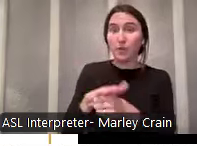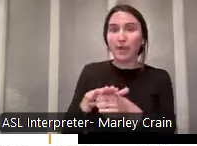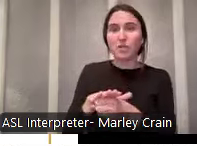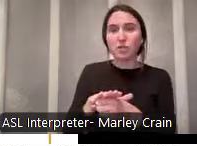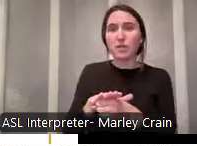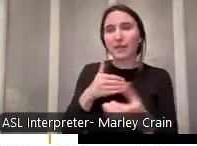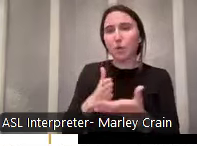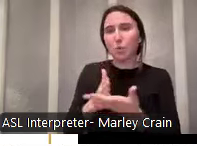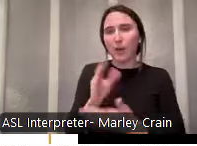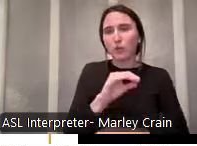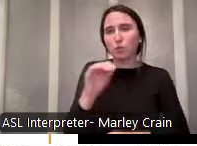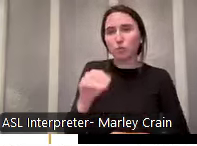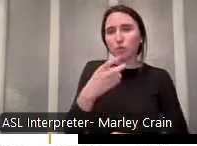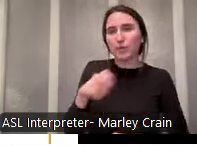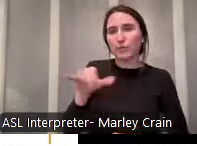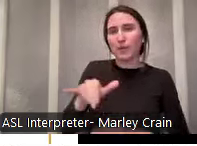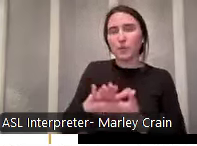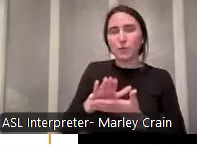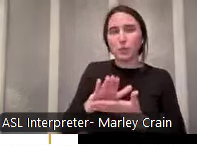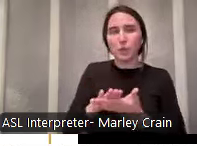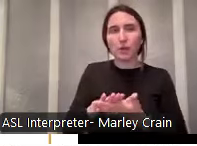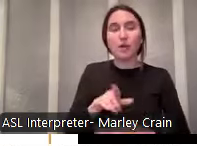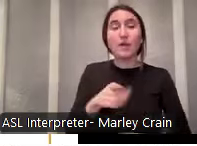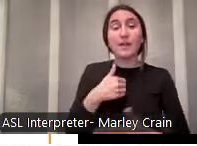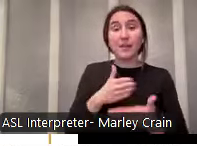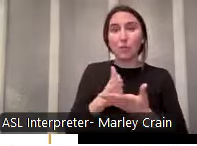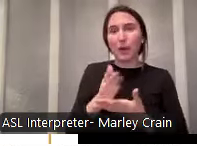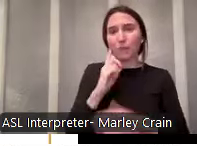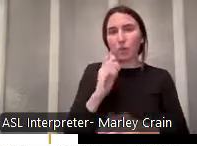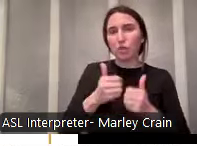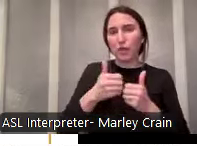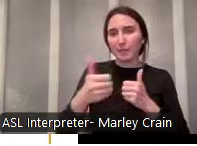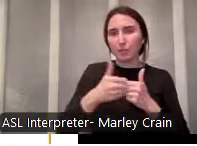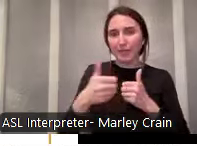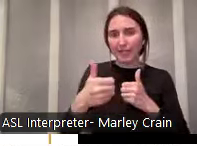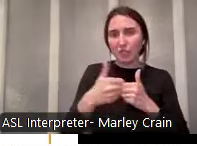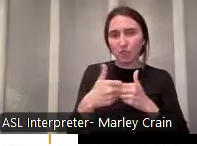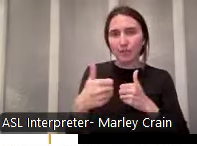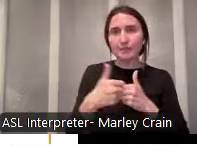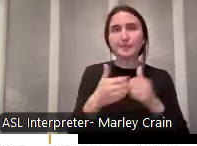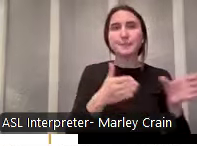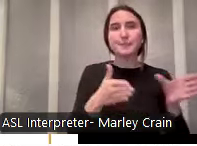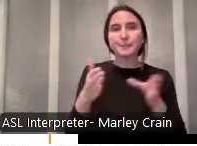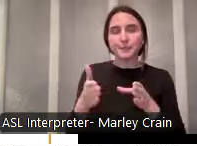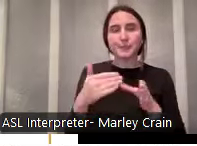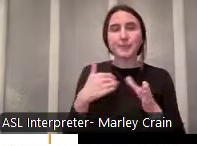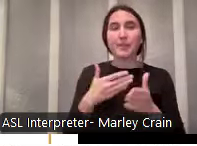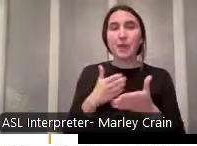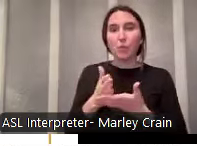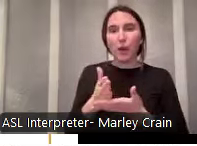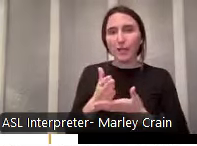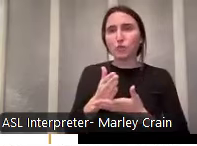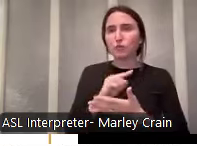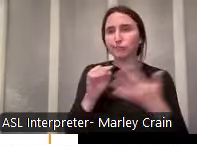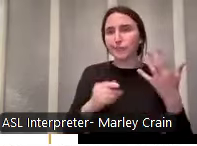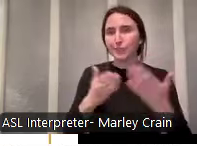They have a right to transportation. They do have a right to some services, students in temporary housing services. And finally, there is